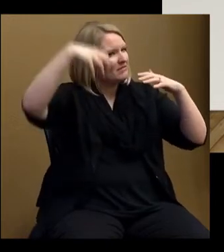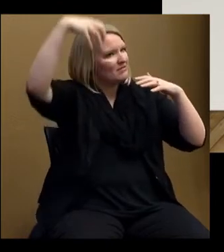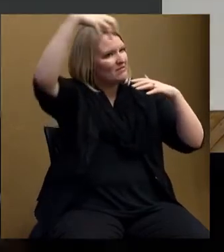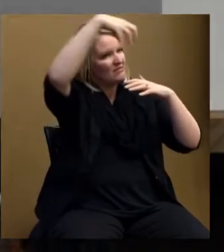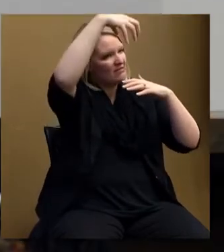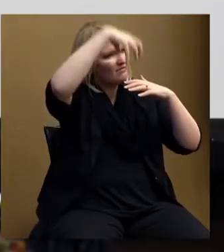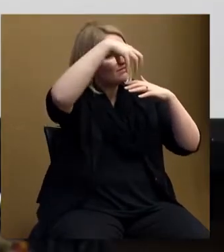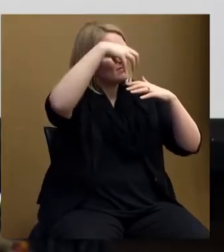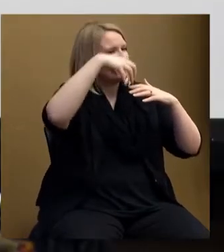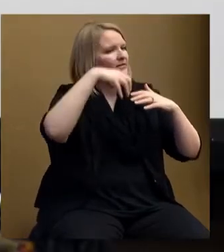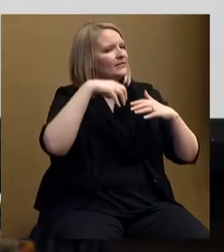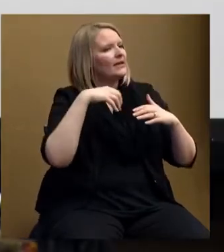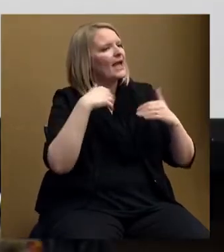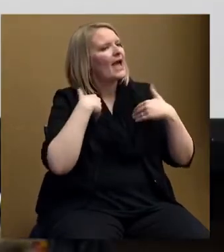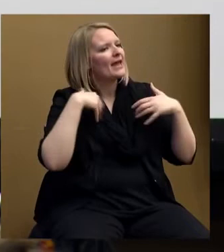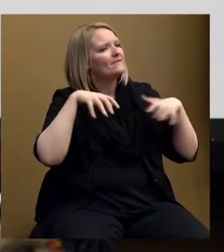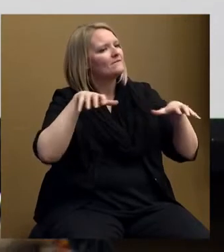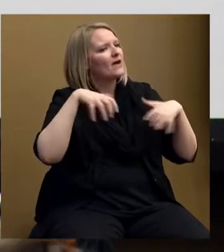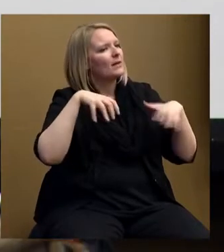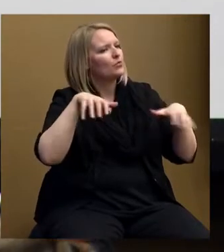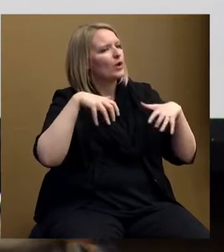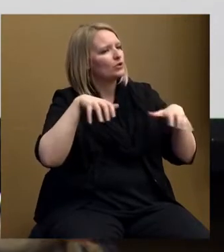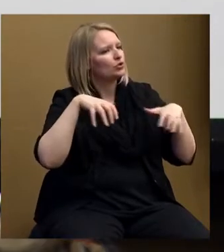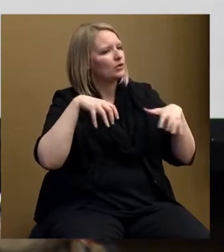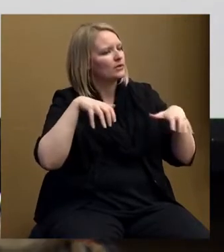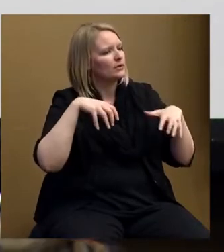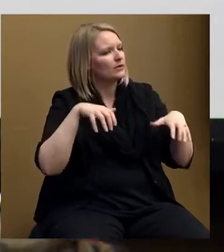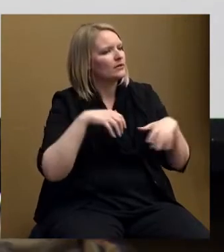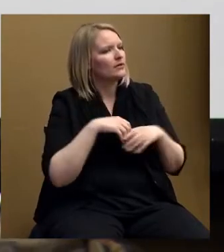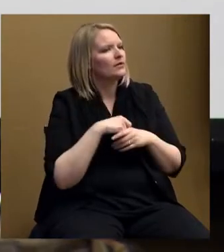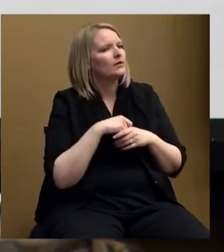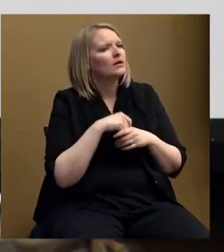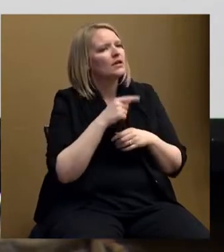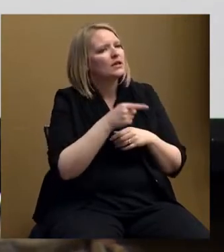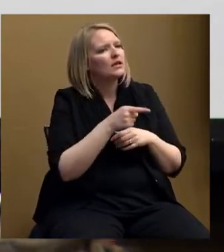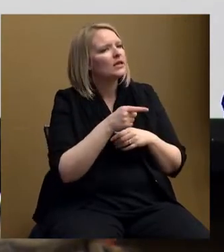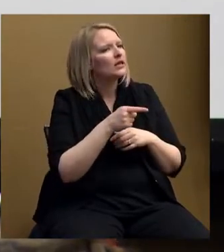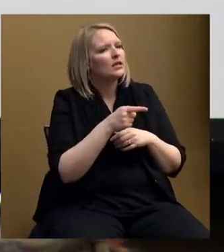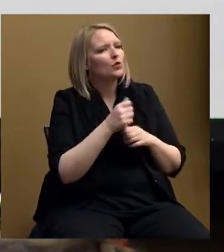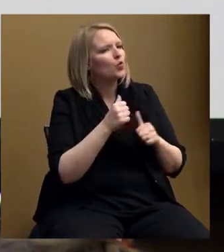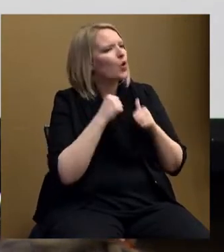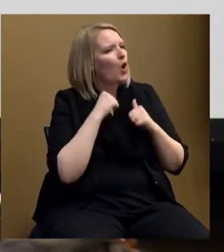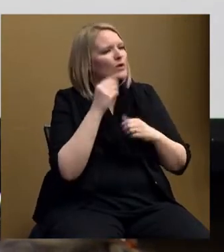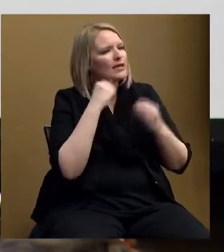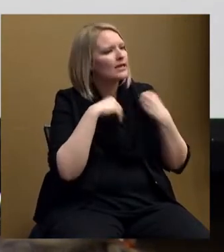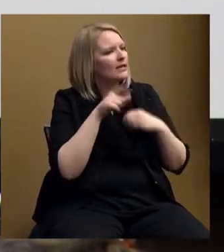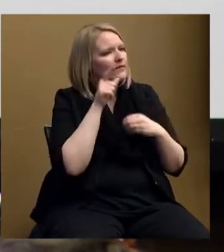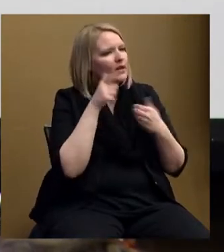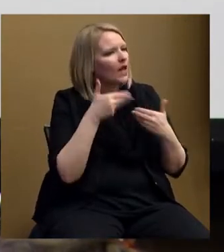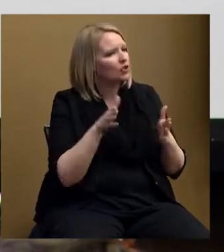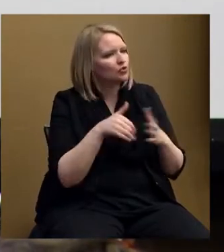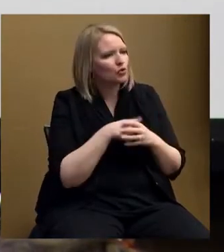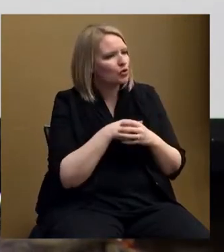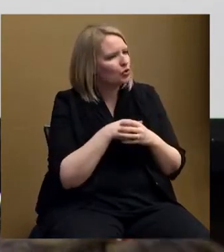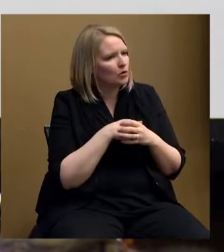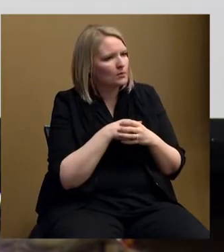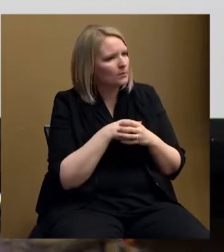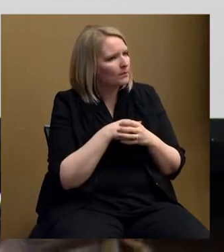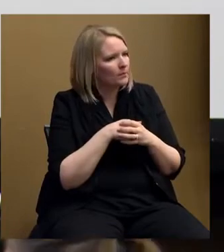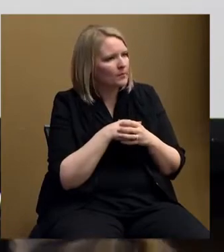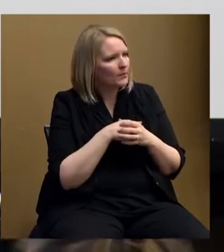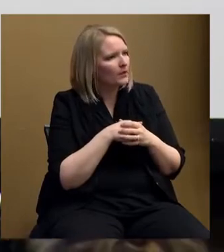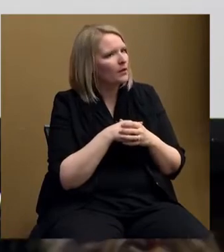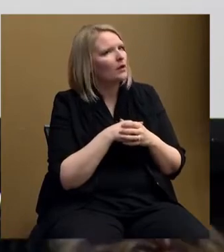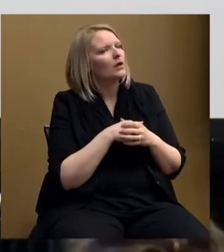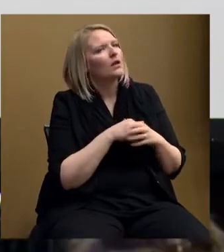in. It had a vibration to it, so he would not eat in the lunchroom. Do you know how long